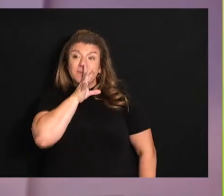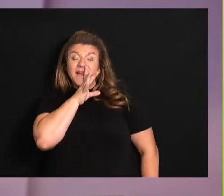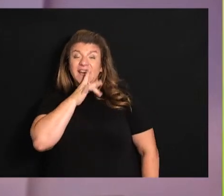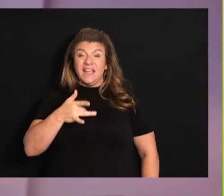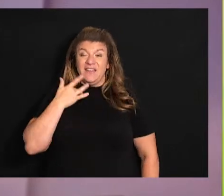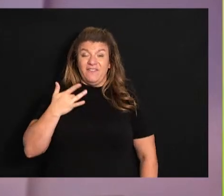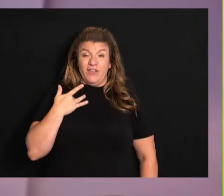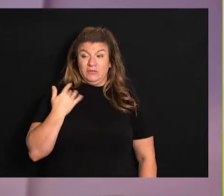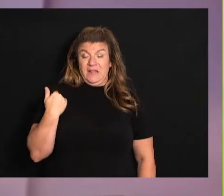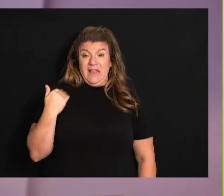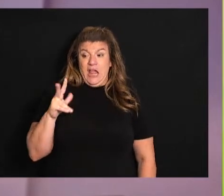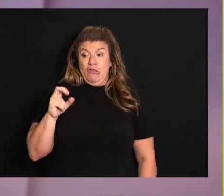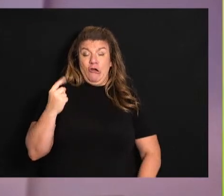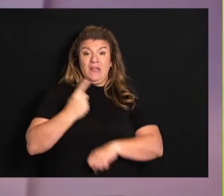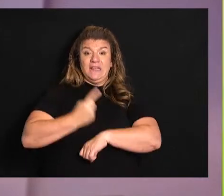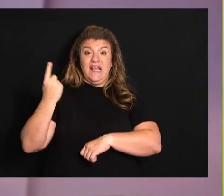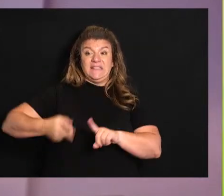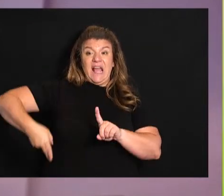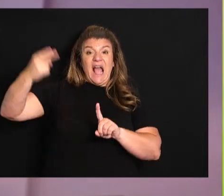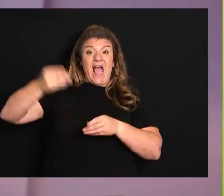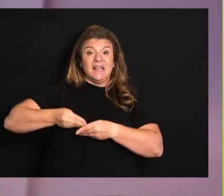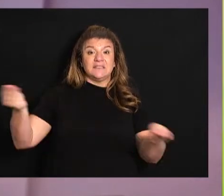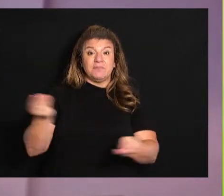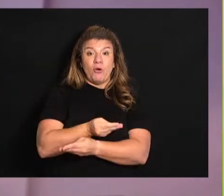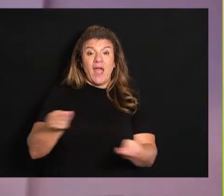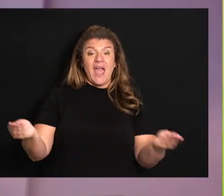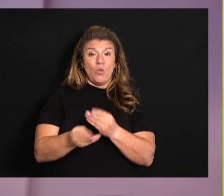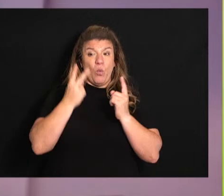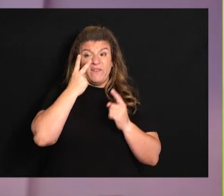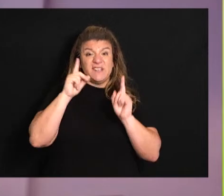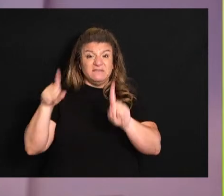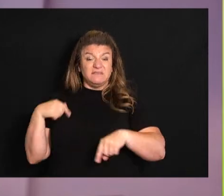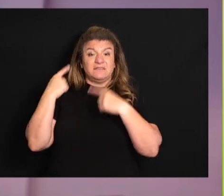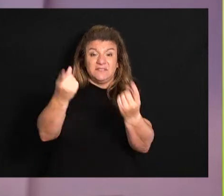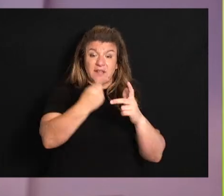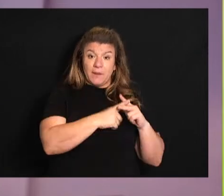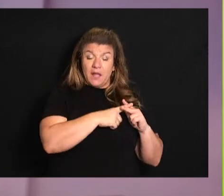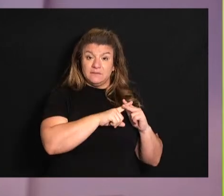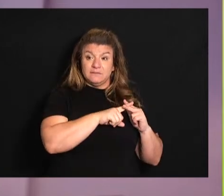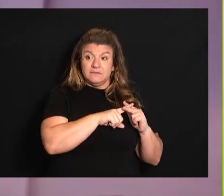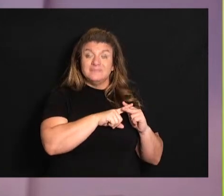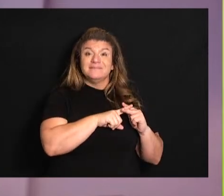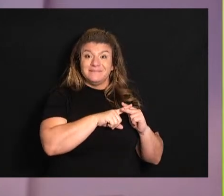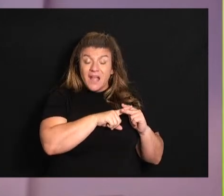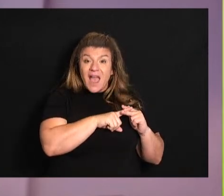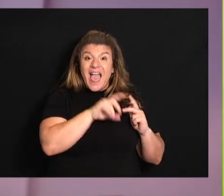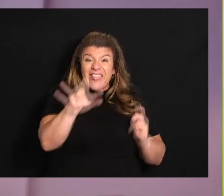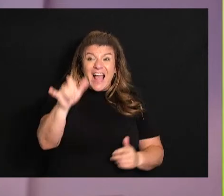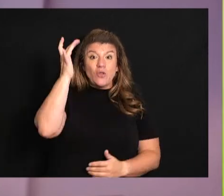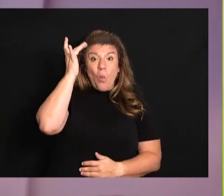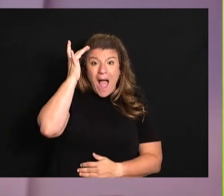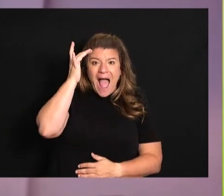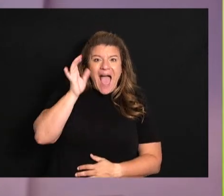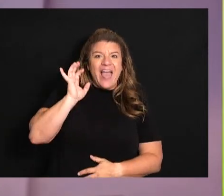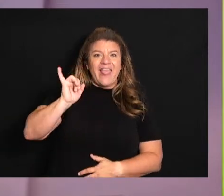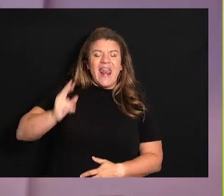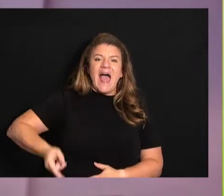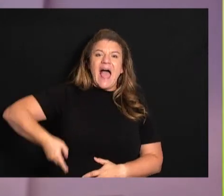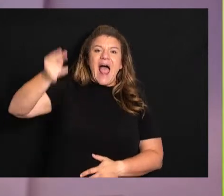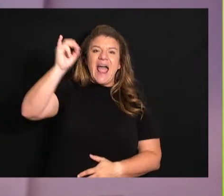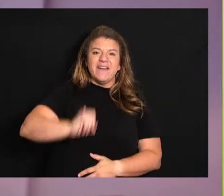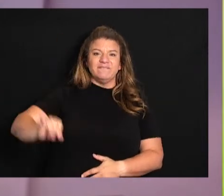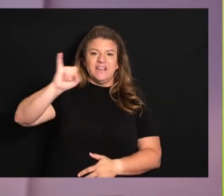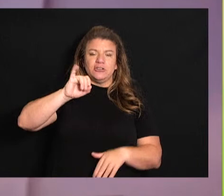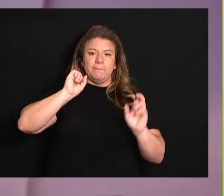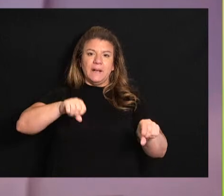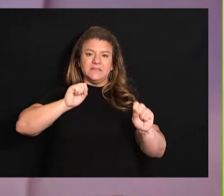are the highest spread of COVID-19 that we've seen since the pandemic started. And that's really because of the very high infectious